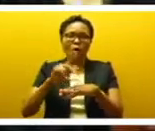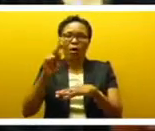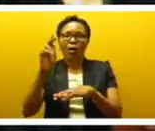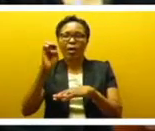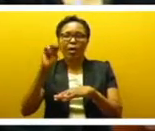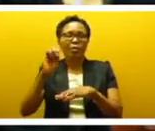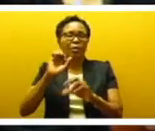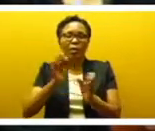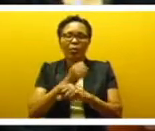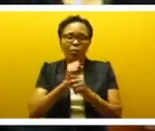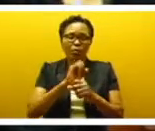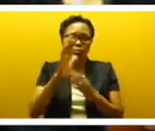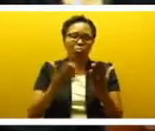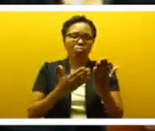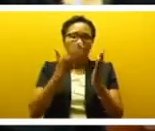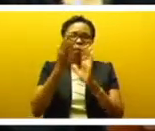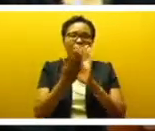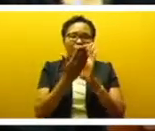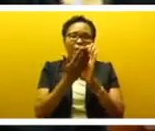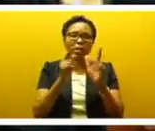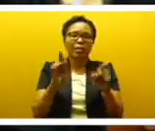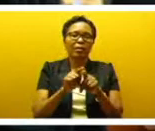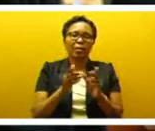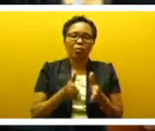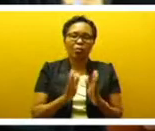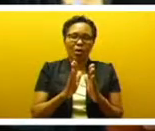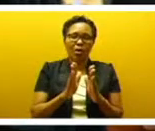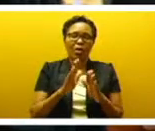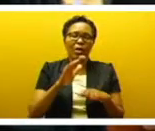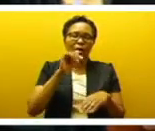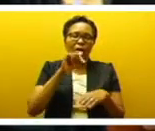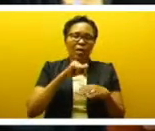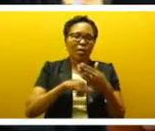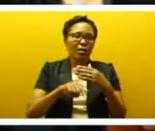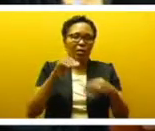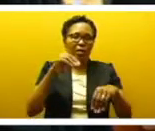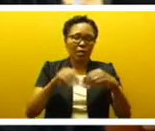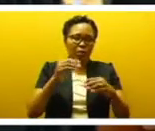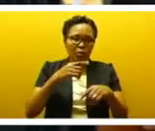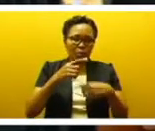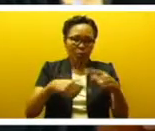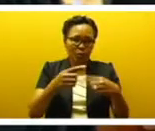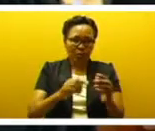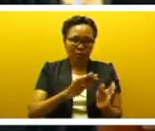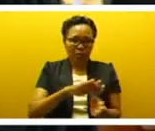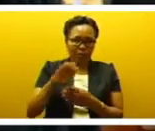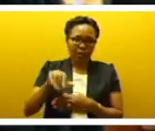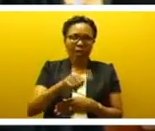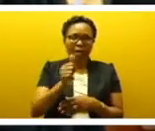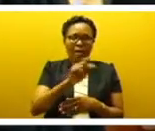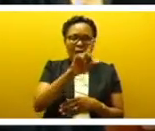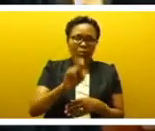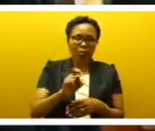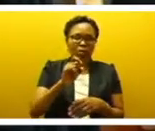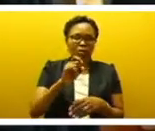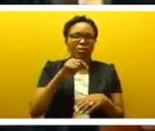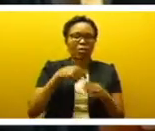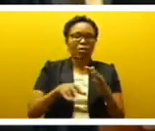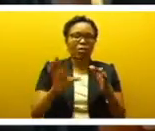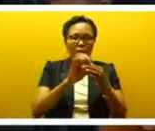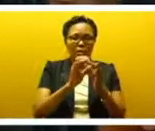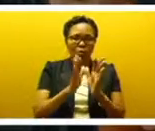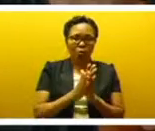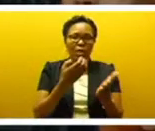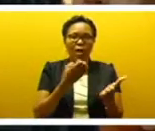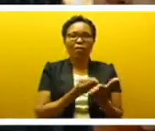format throughout the electoral process. The other question was in respect of the evidence, whether the 4